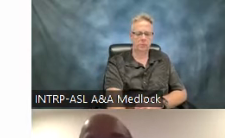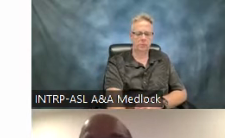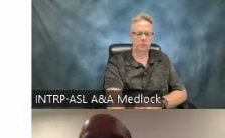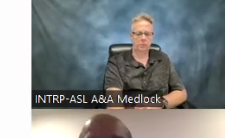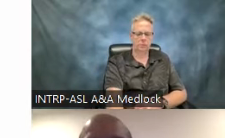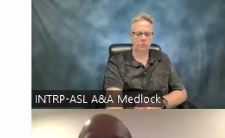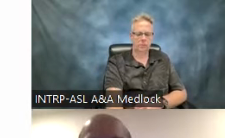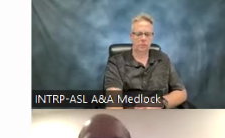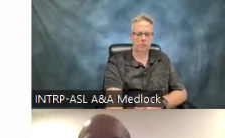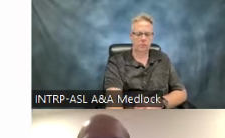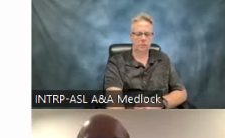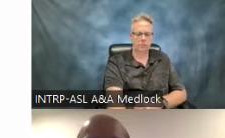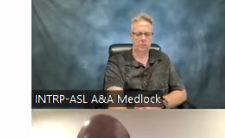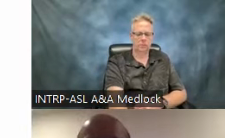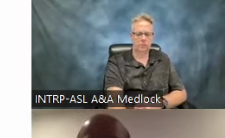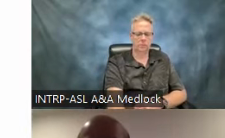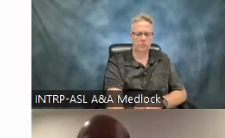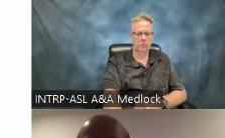the video footage.